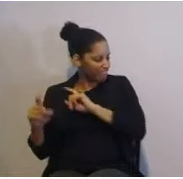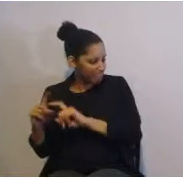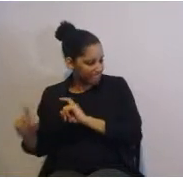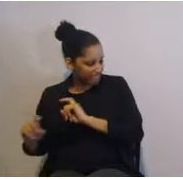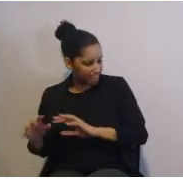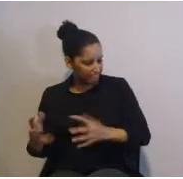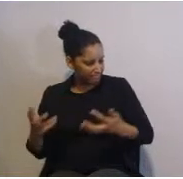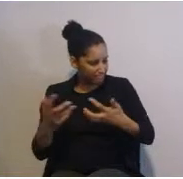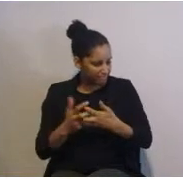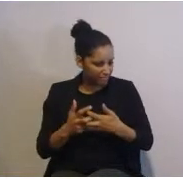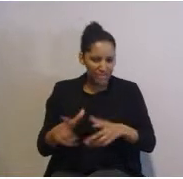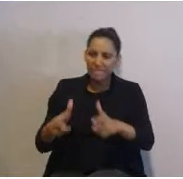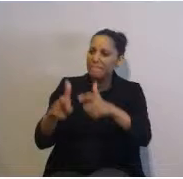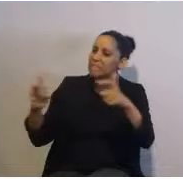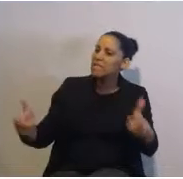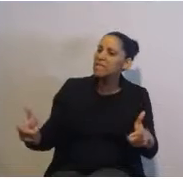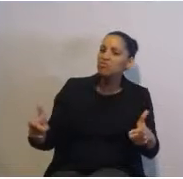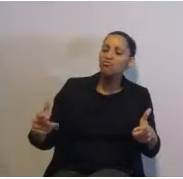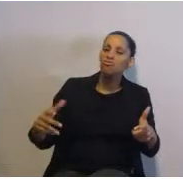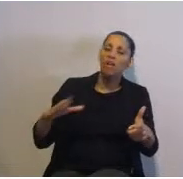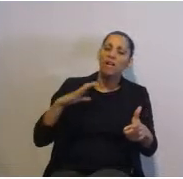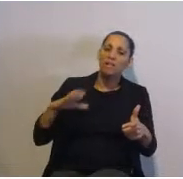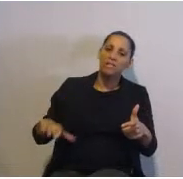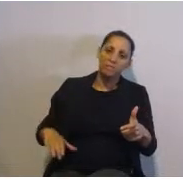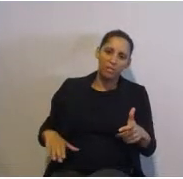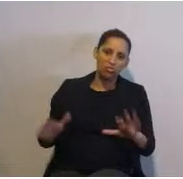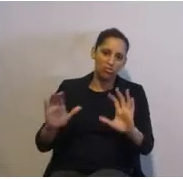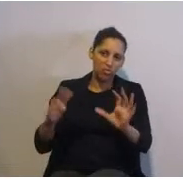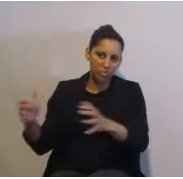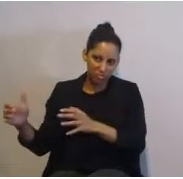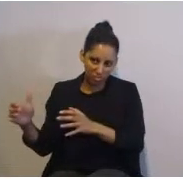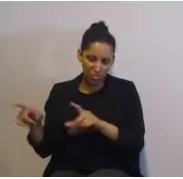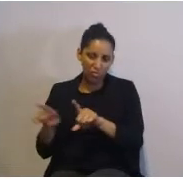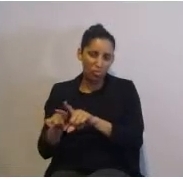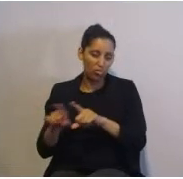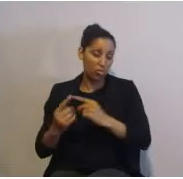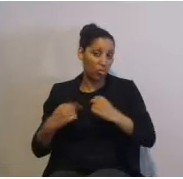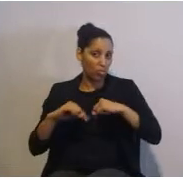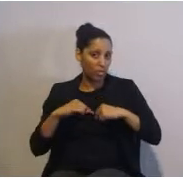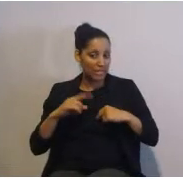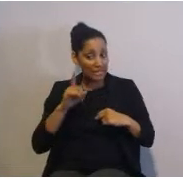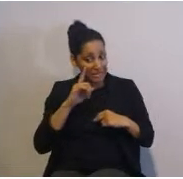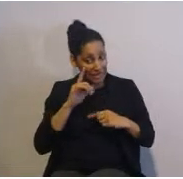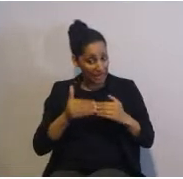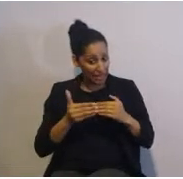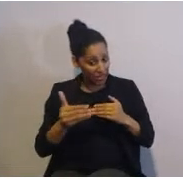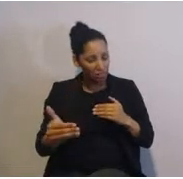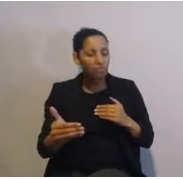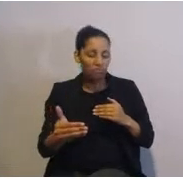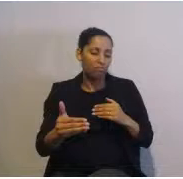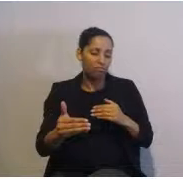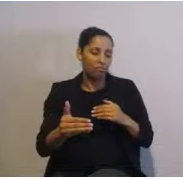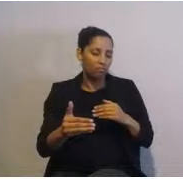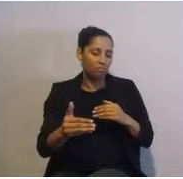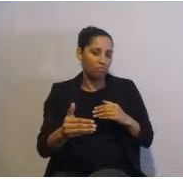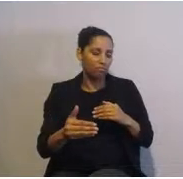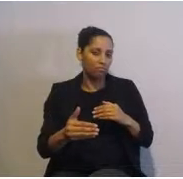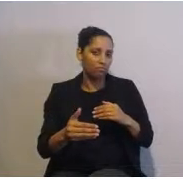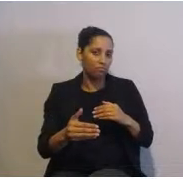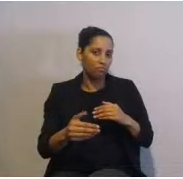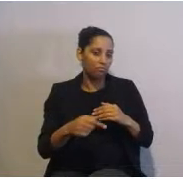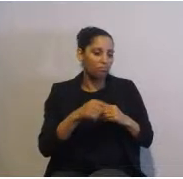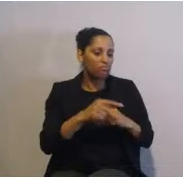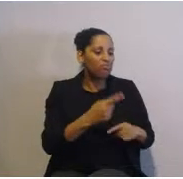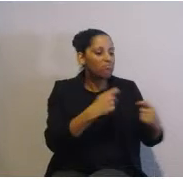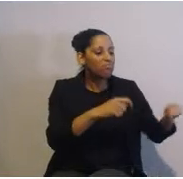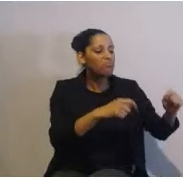large consumer groups, large customers, and then be able to determine what the sales forecast is going to be. So we